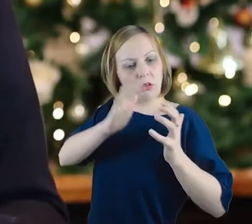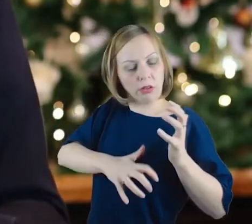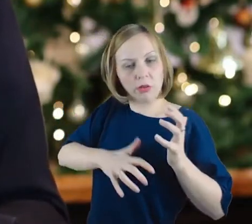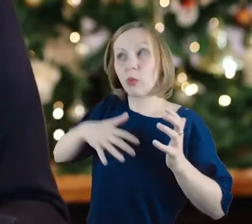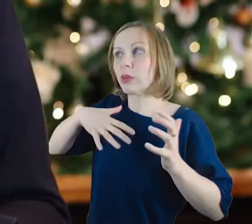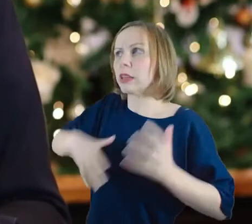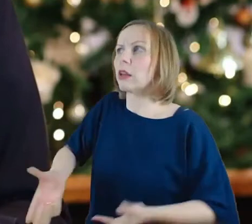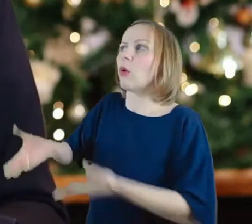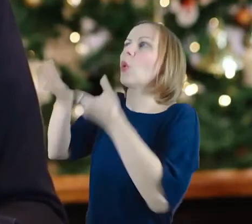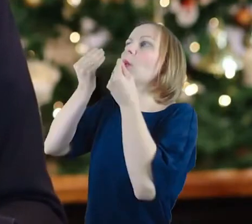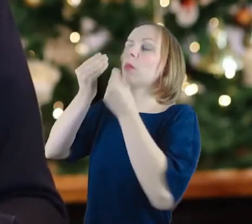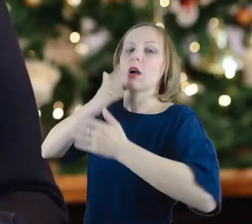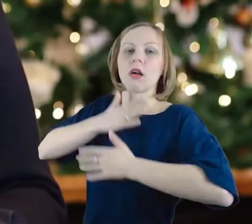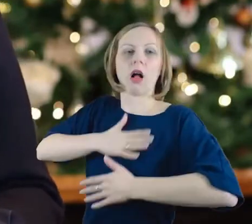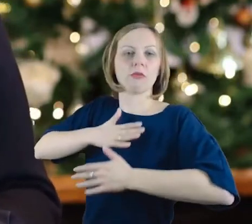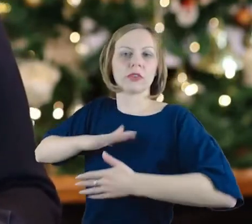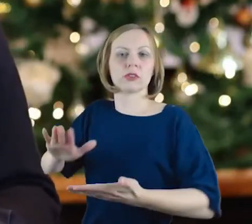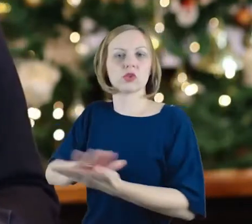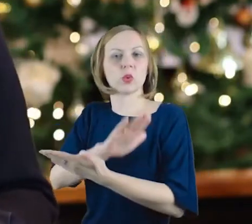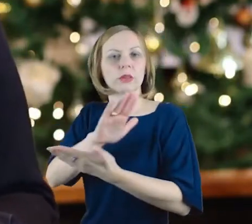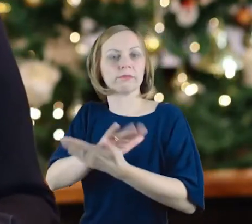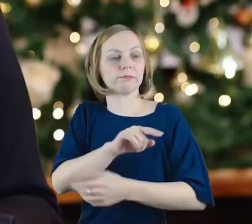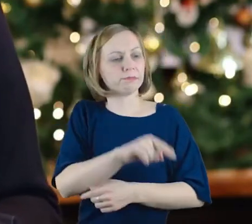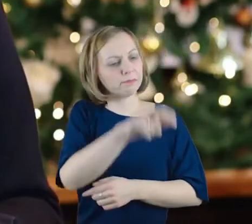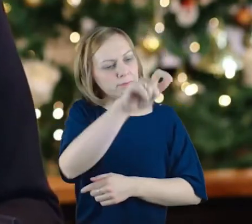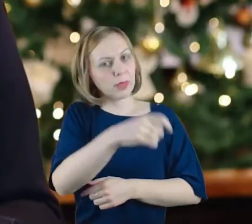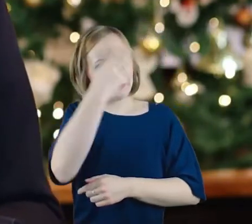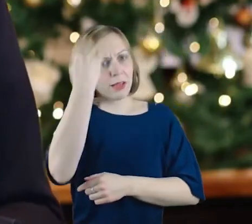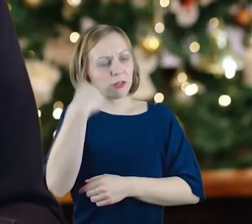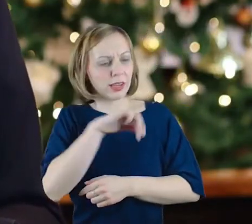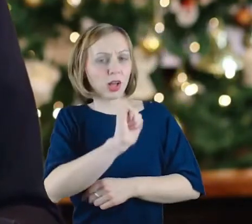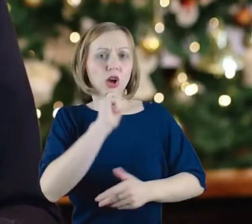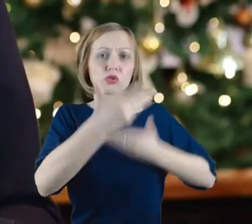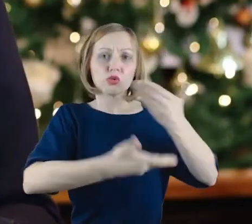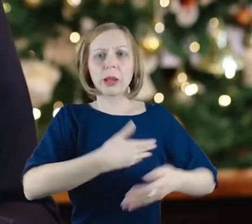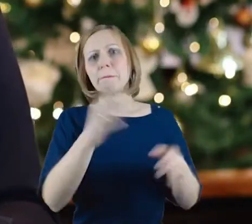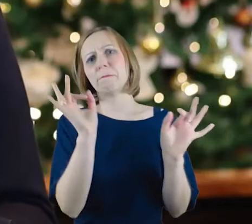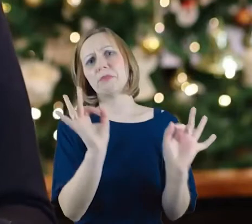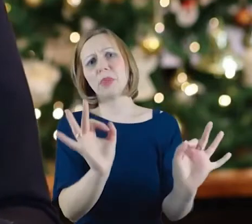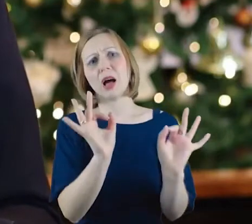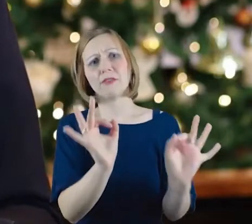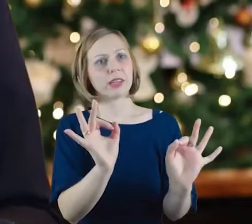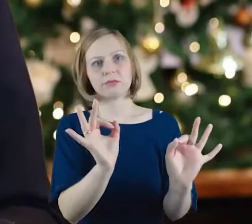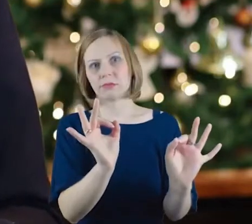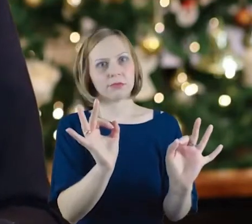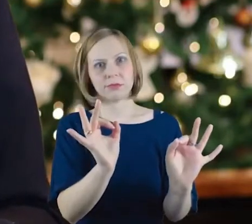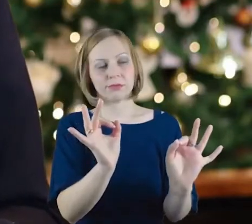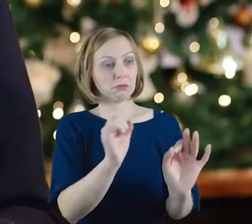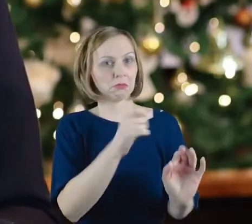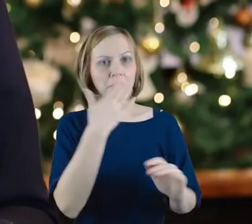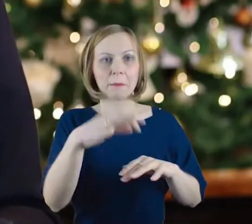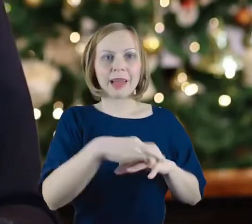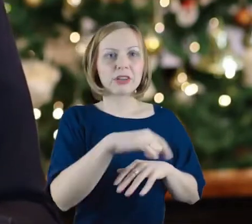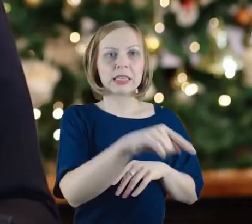and joy. The story of Mary is not a perfect story. It's the story of a young,